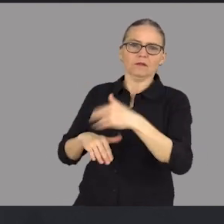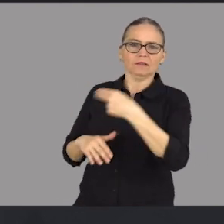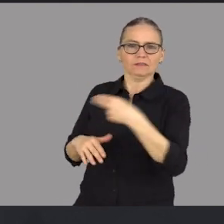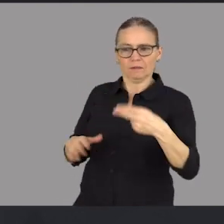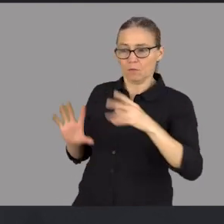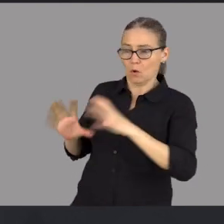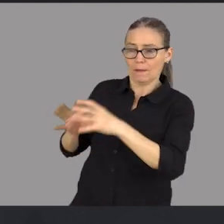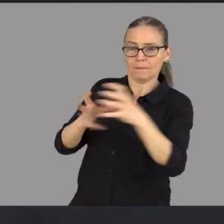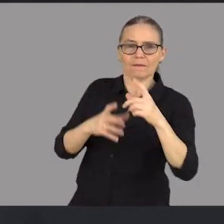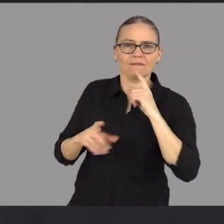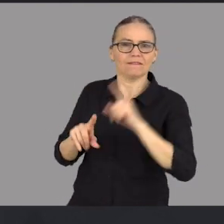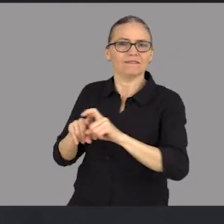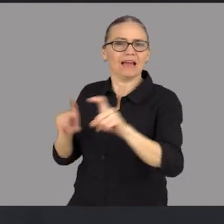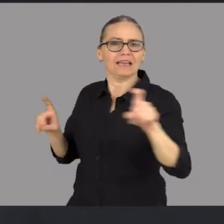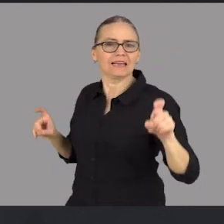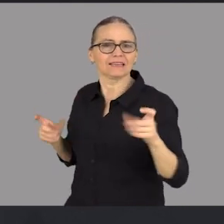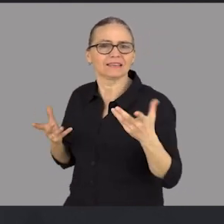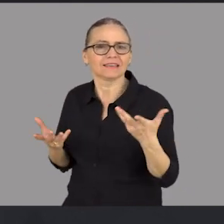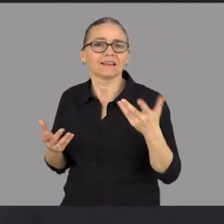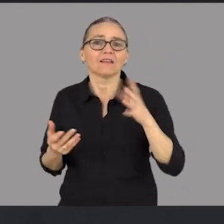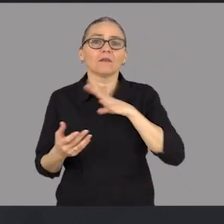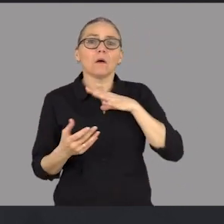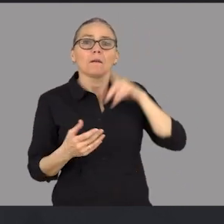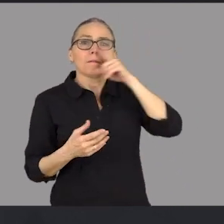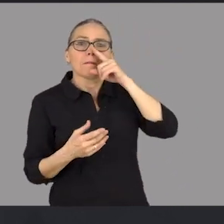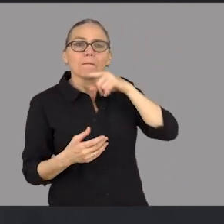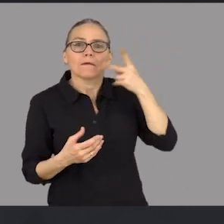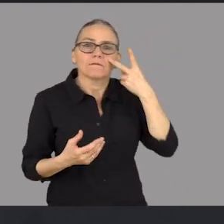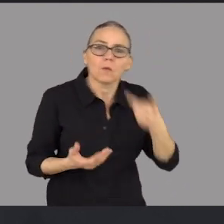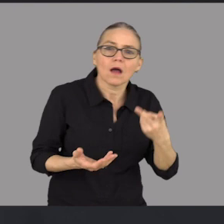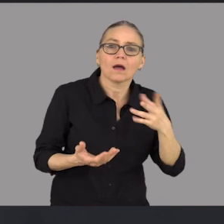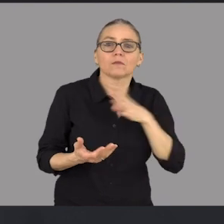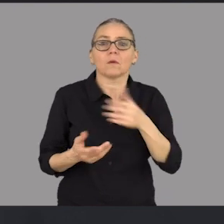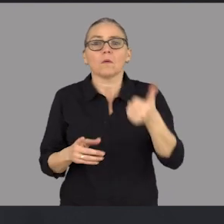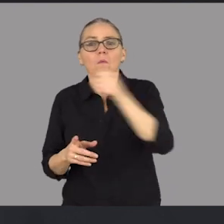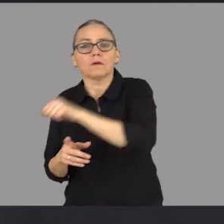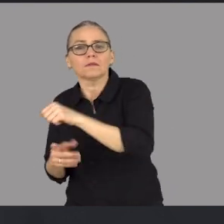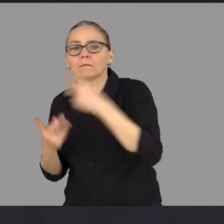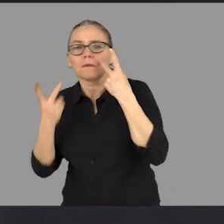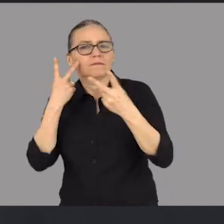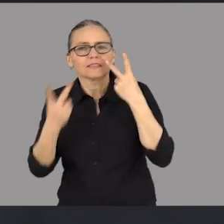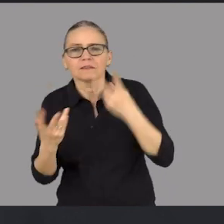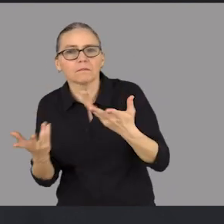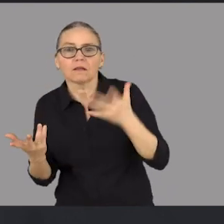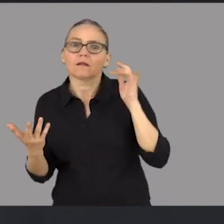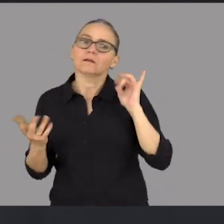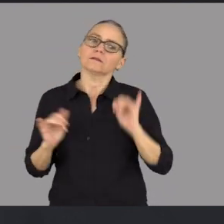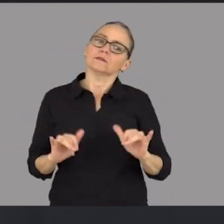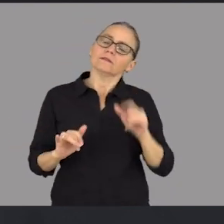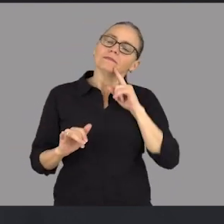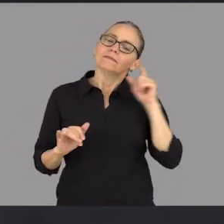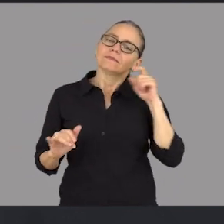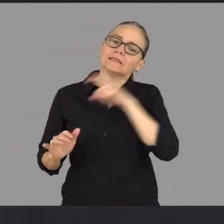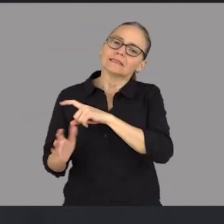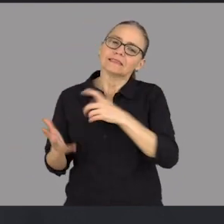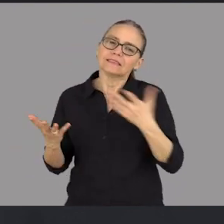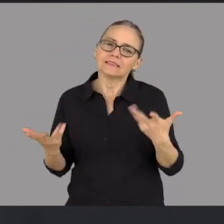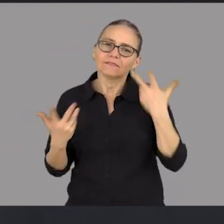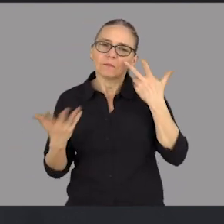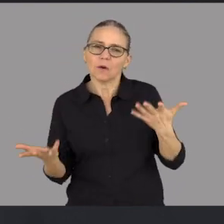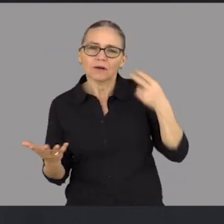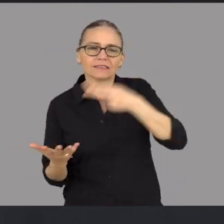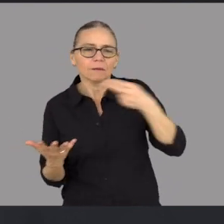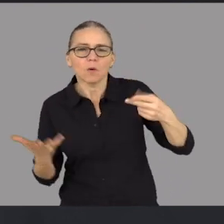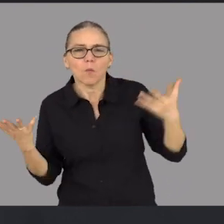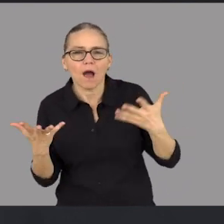and oftentimes people experiencing disability is such a range. So they may be visible, they may be